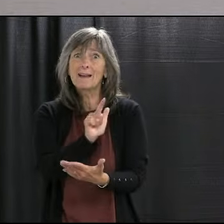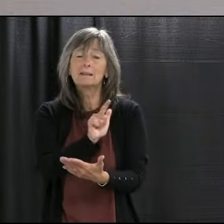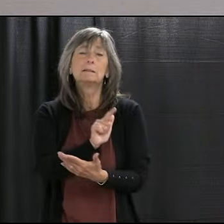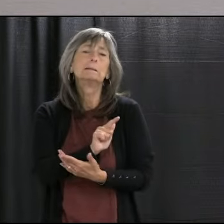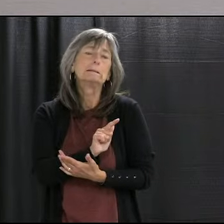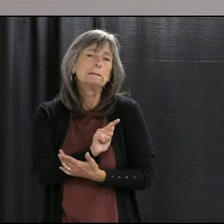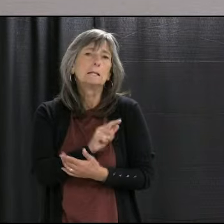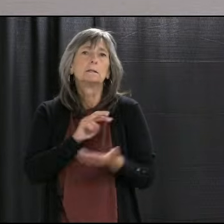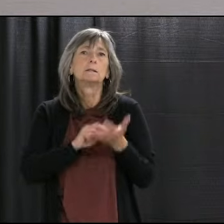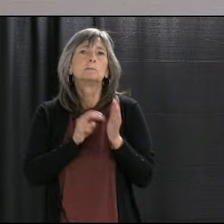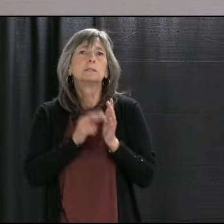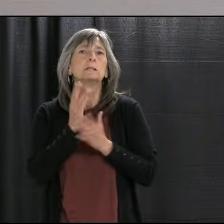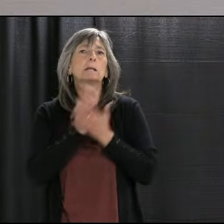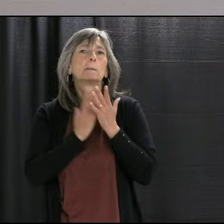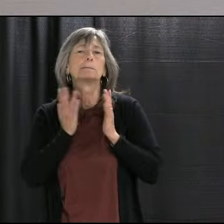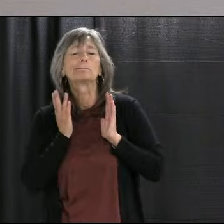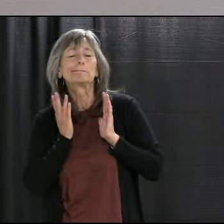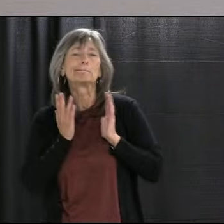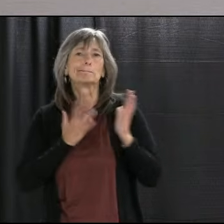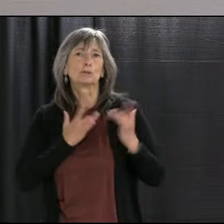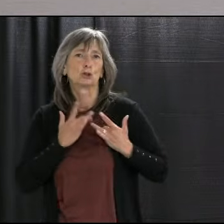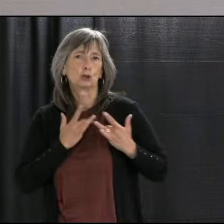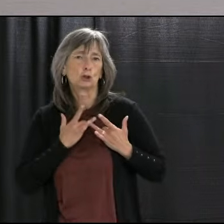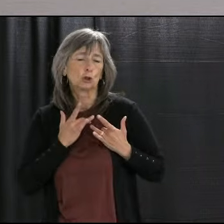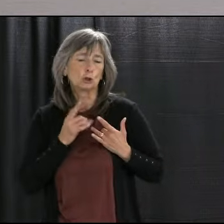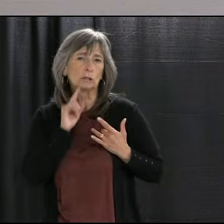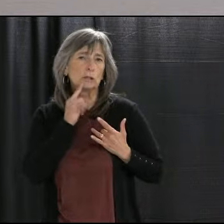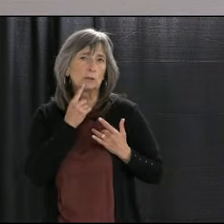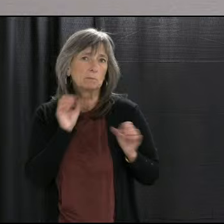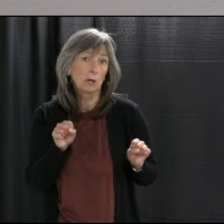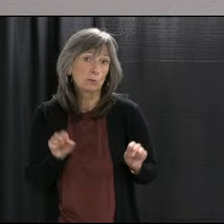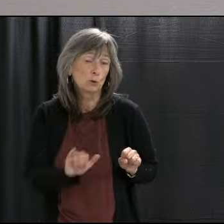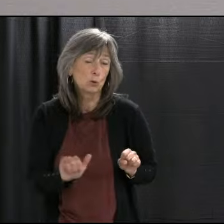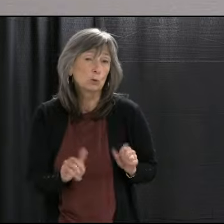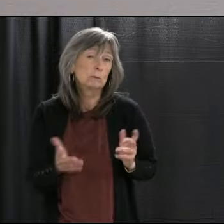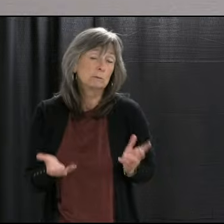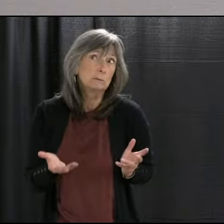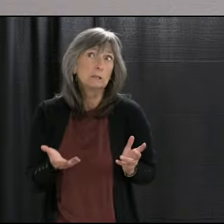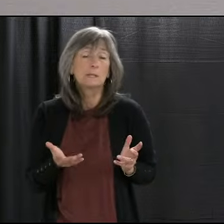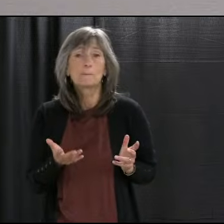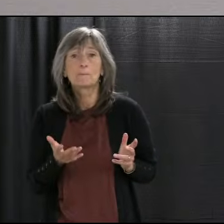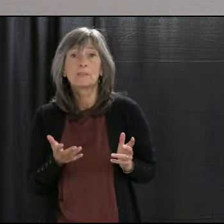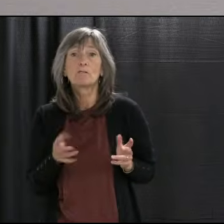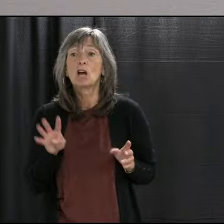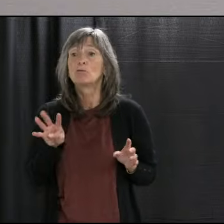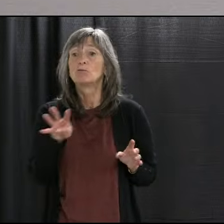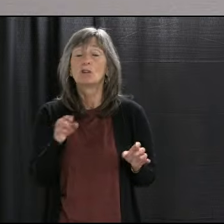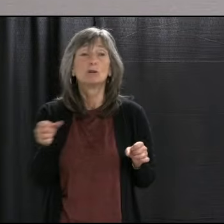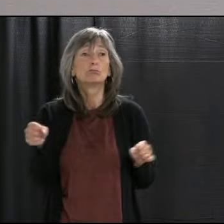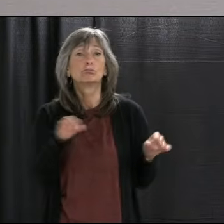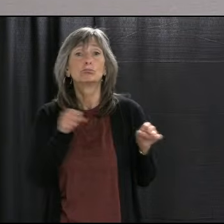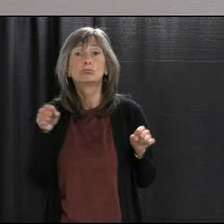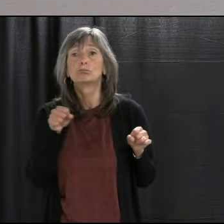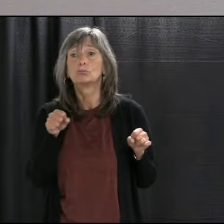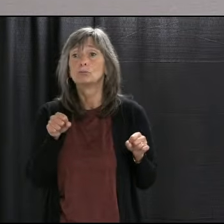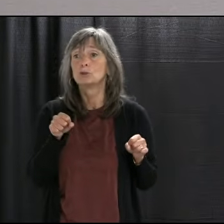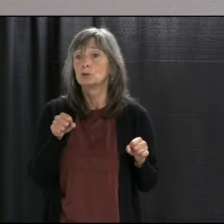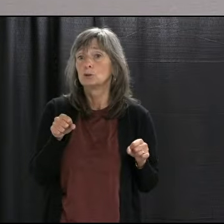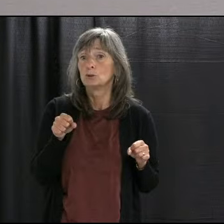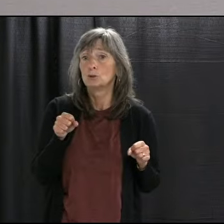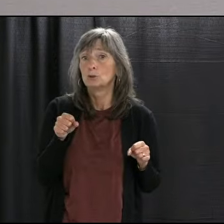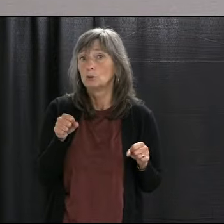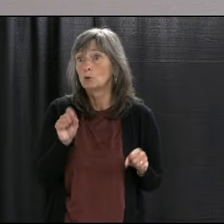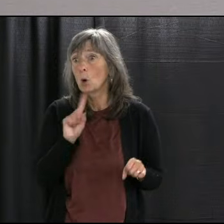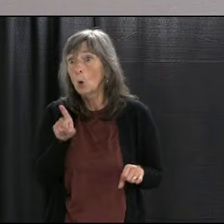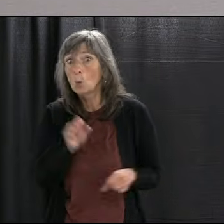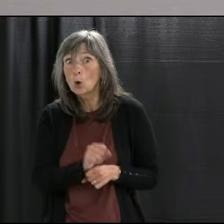consequences that could lead to serious situation as well. I mean, people need their ATVs to, like I said, to get around the communities, to get to their medical appointments, to